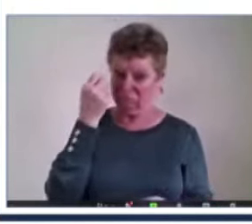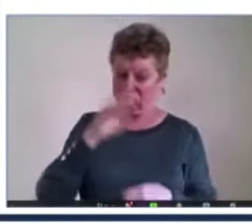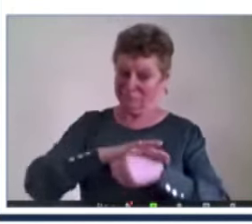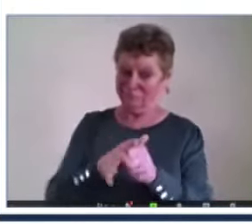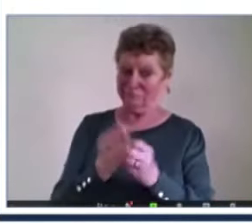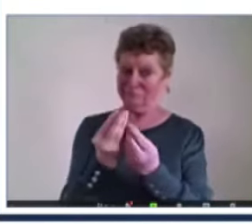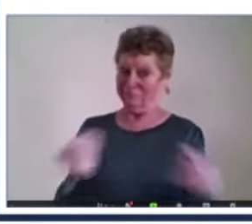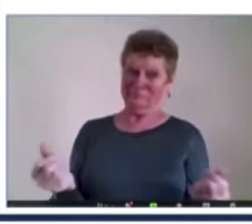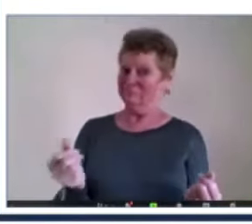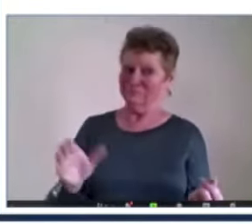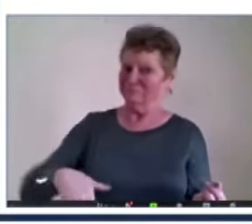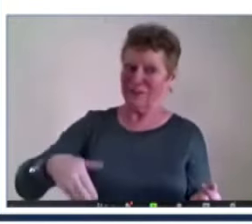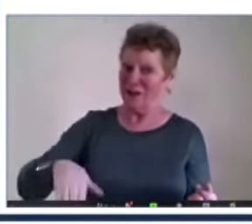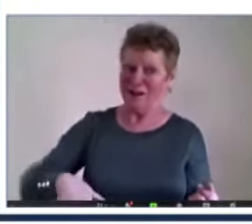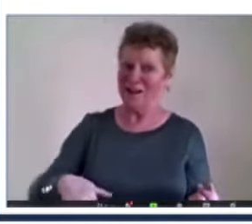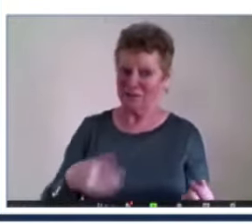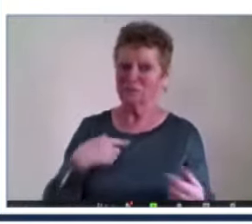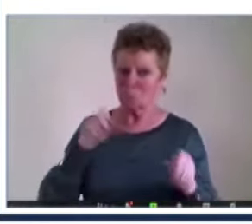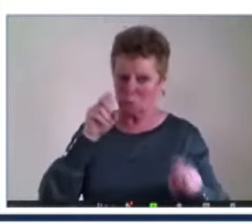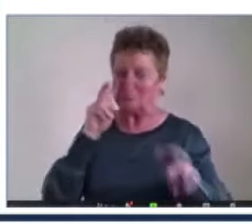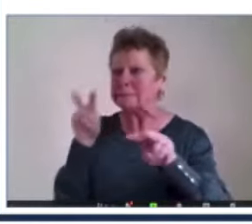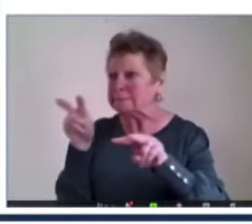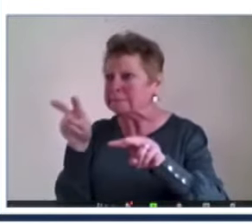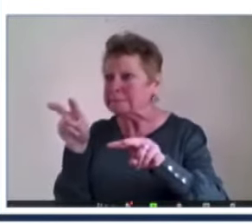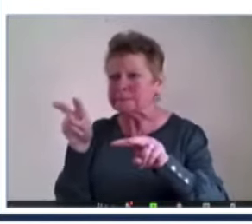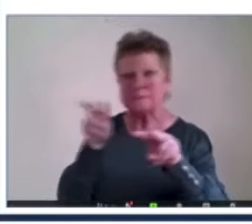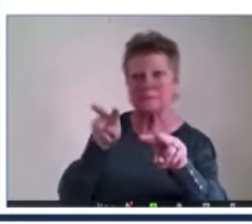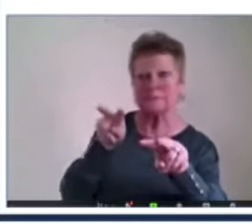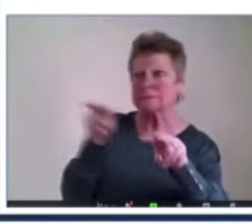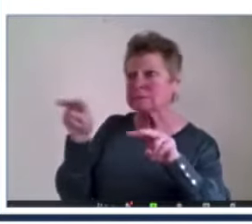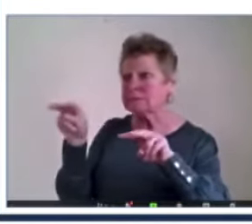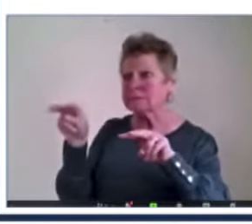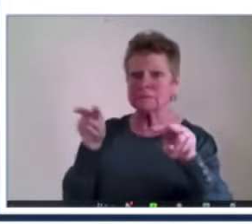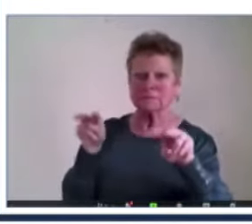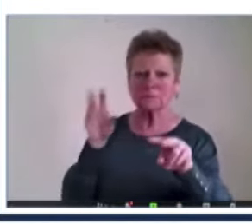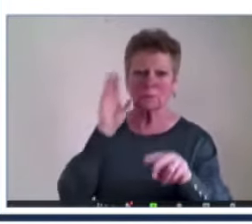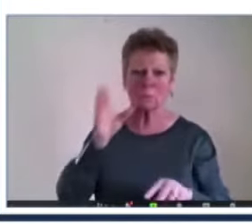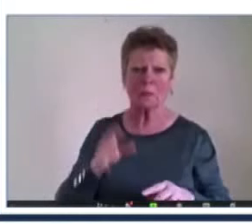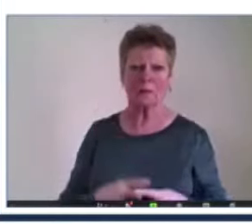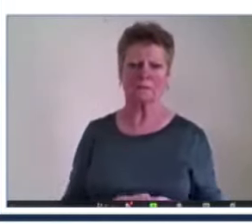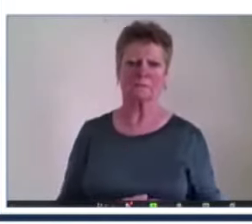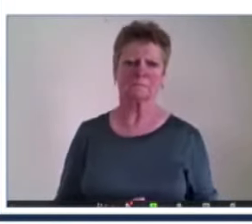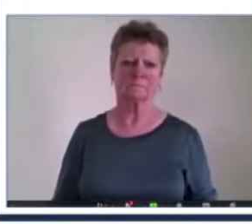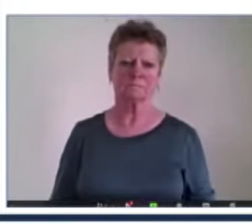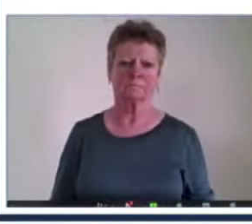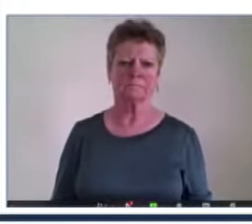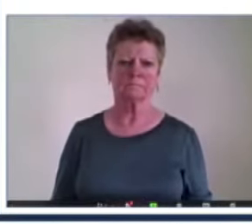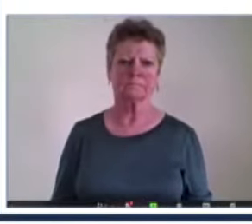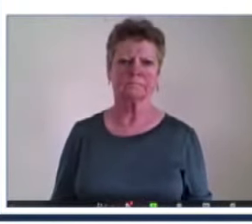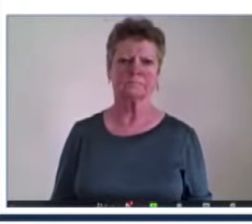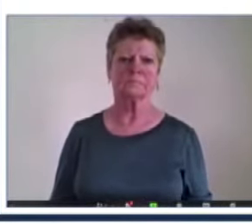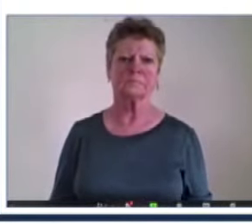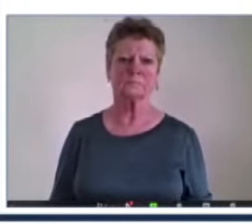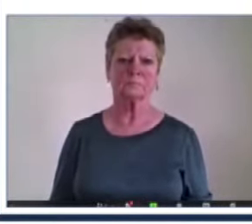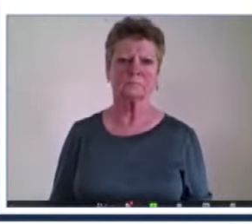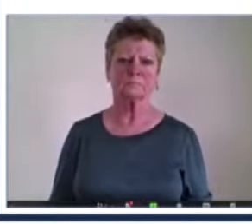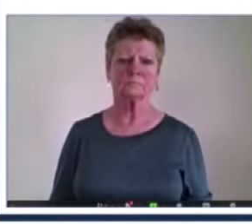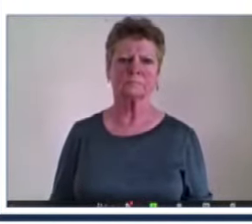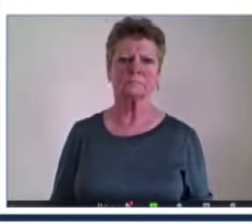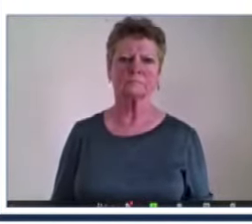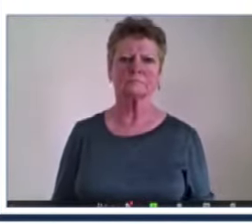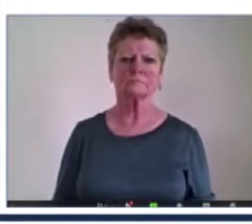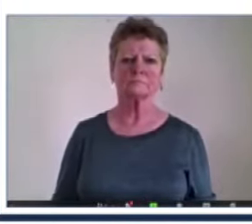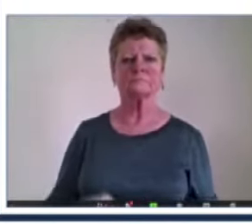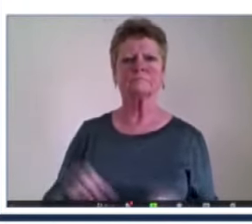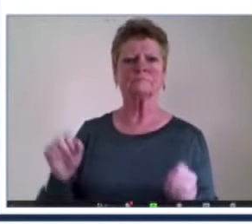public health still has a role in surveillance and monitoring and bringing forward our best public health advice. Next, we'll go to John McPhee with the